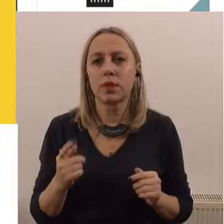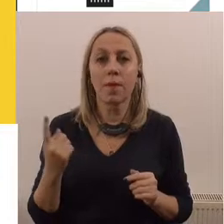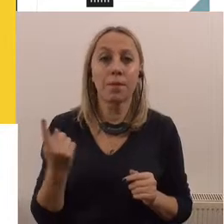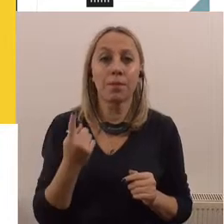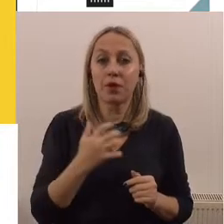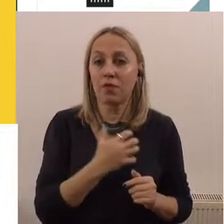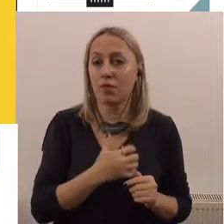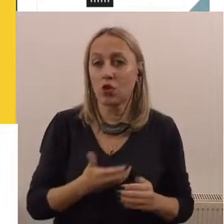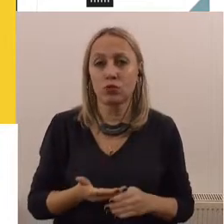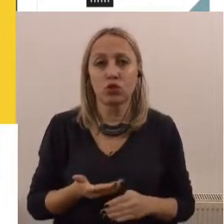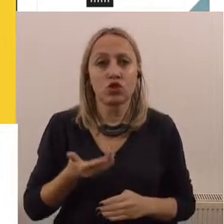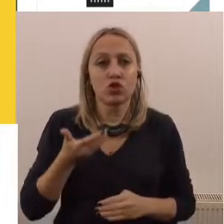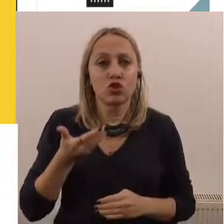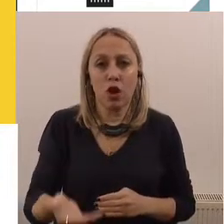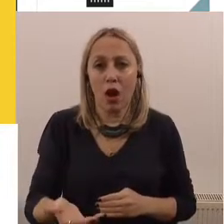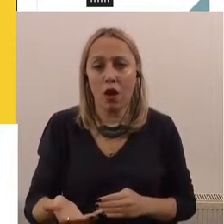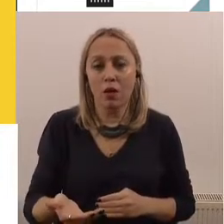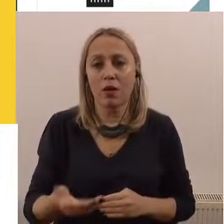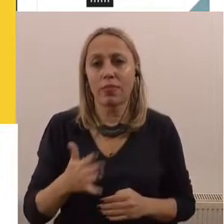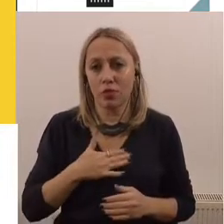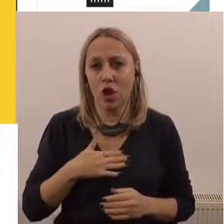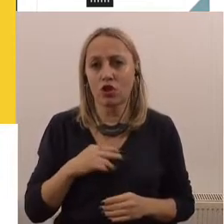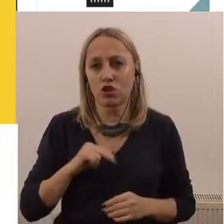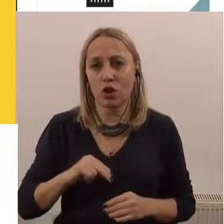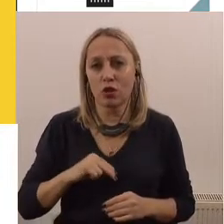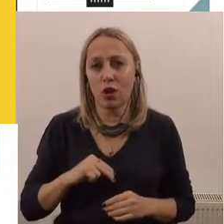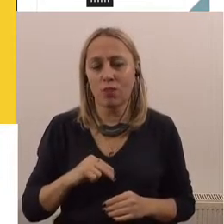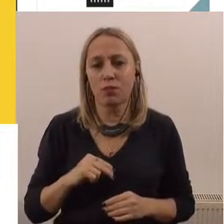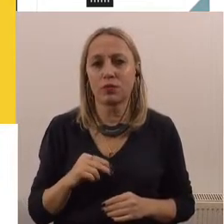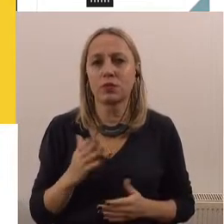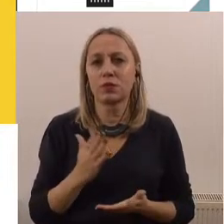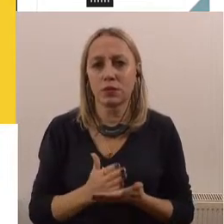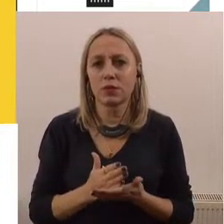our institutional neighborhoods.